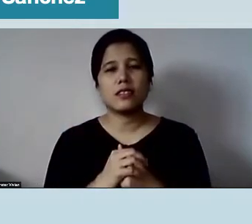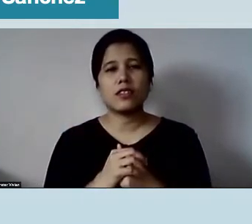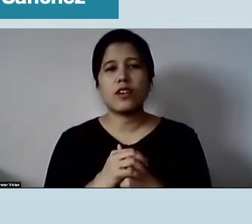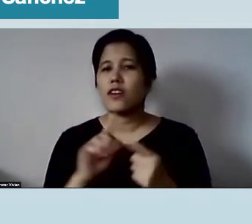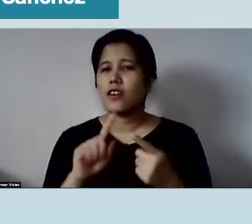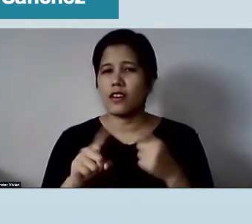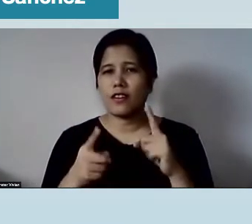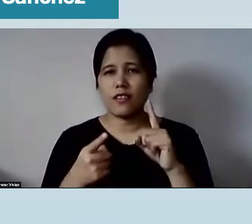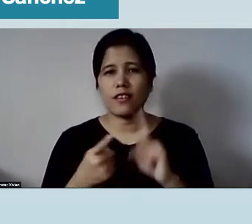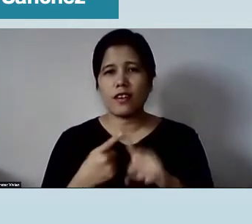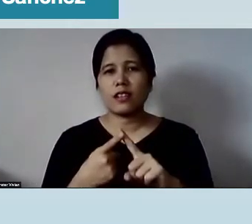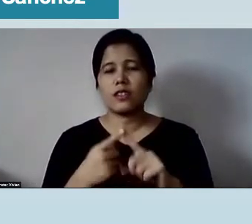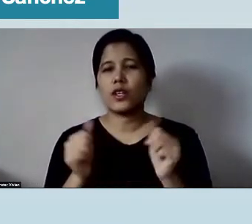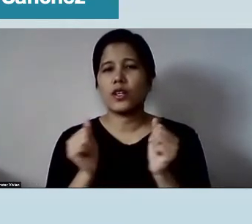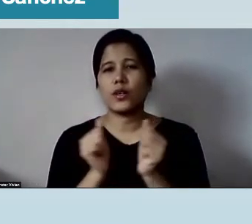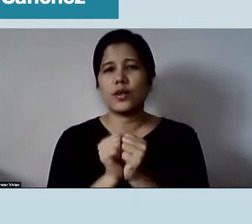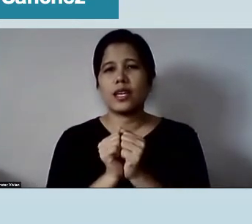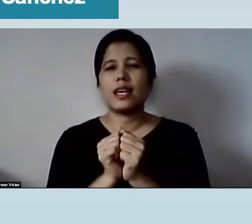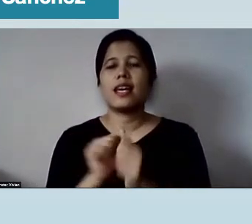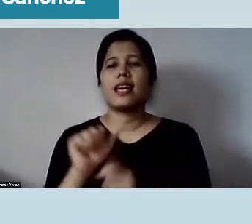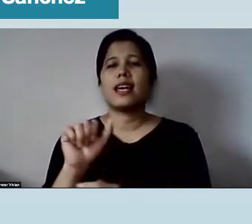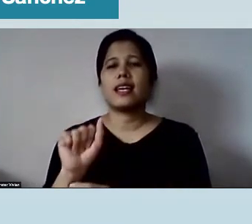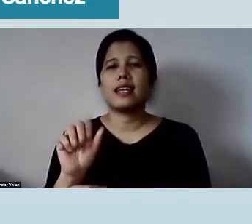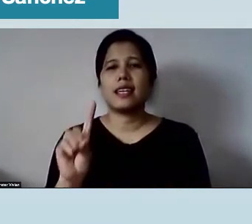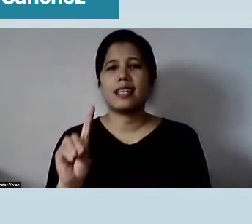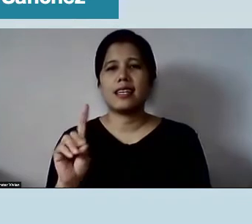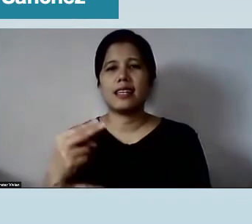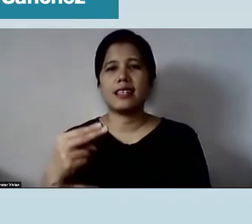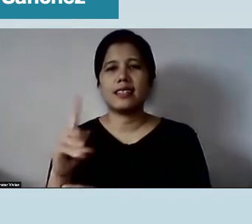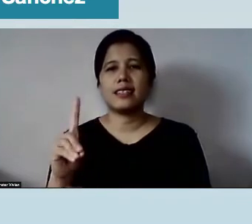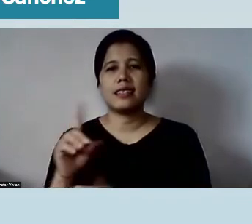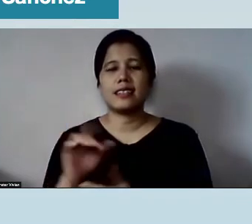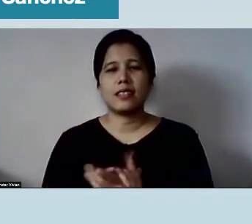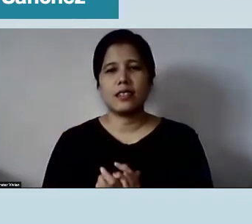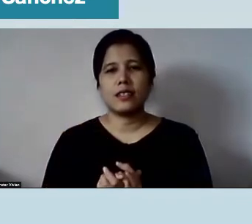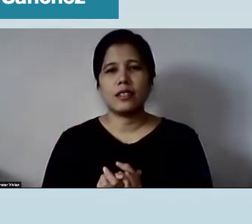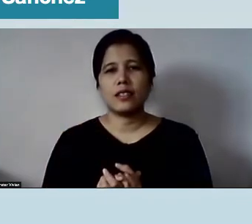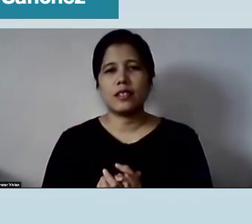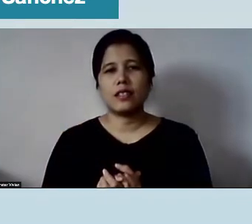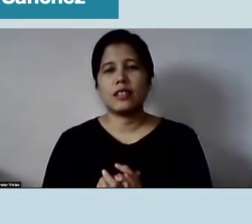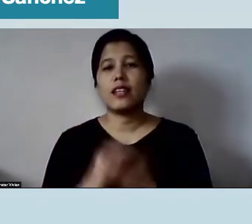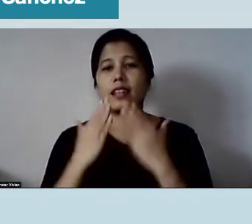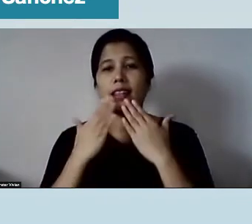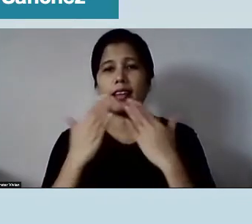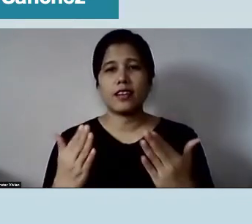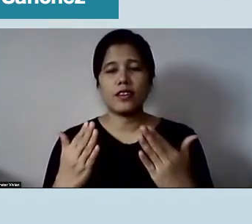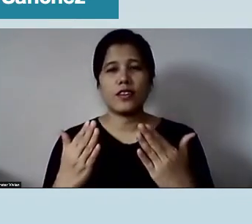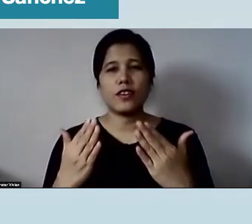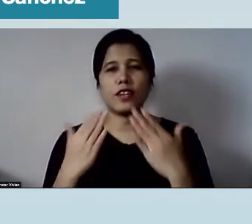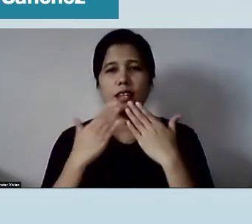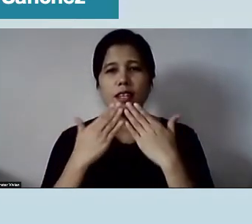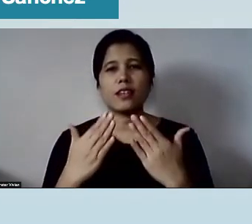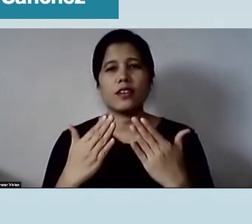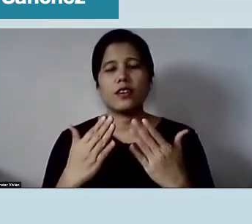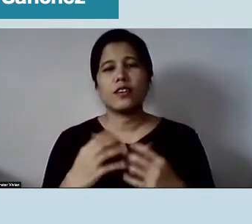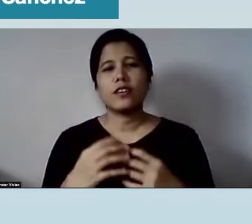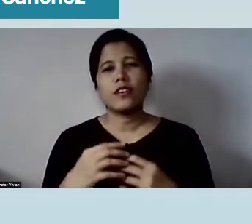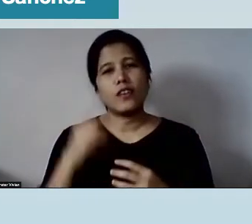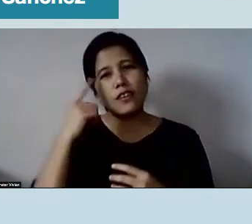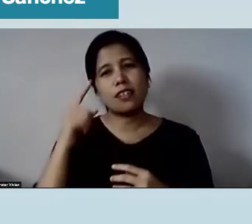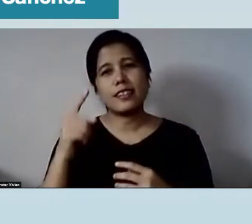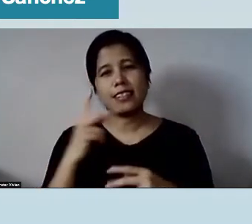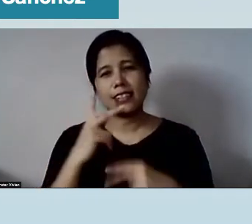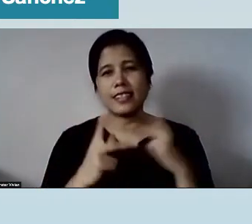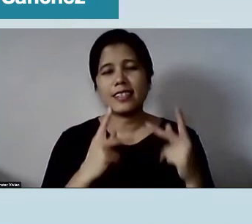friends with ADHD. So thank you for your time for listening to